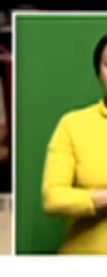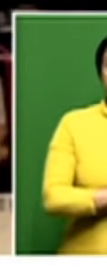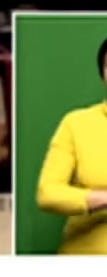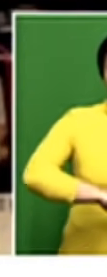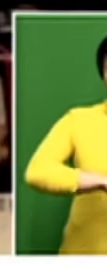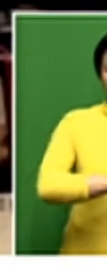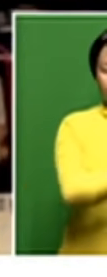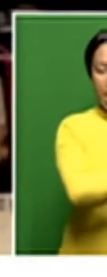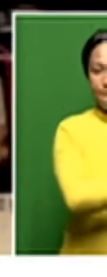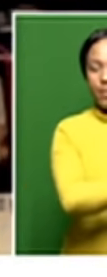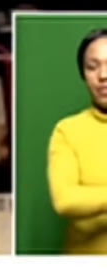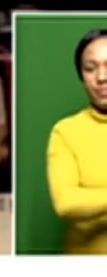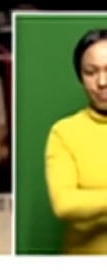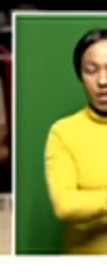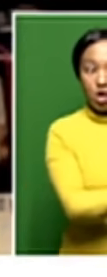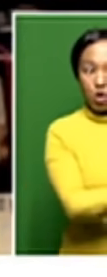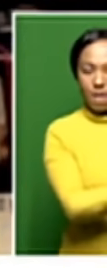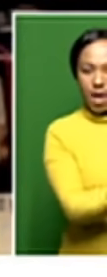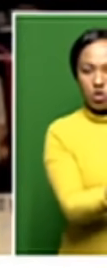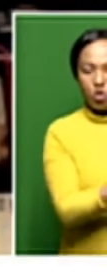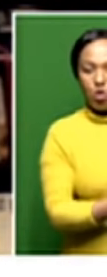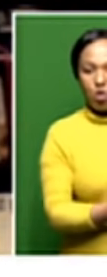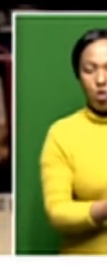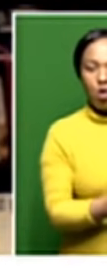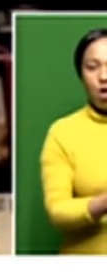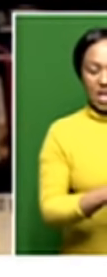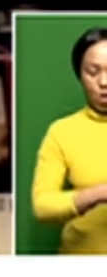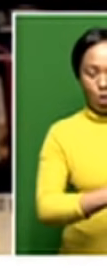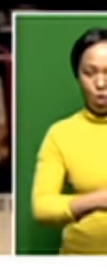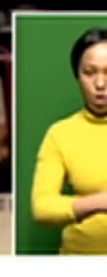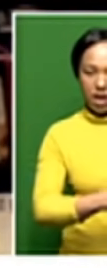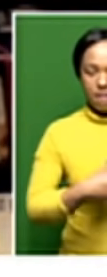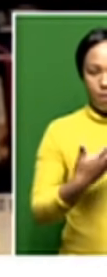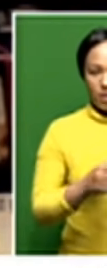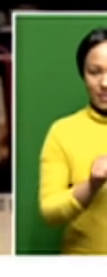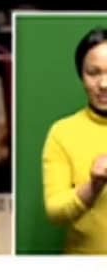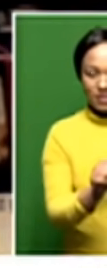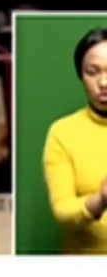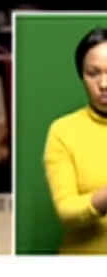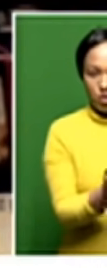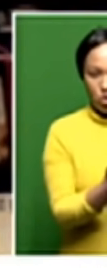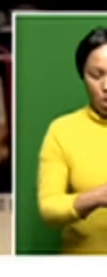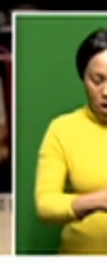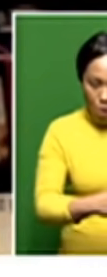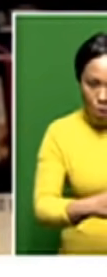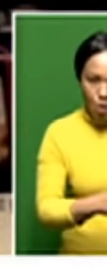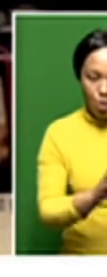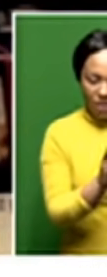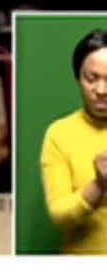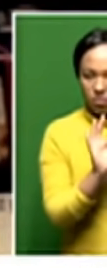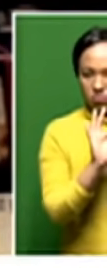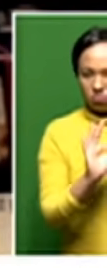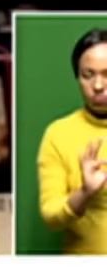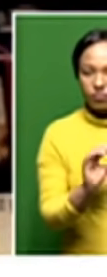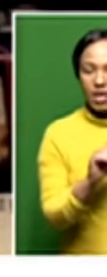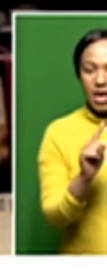And this is to ensure the quality of our cooking process, to make sure that we've cooked the product properly, there